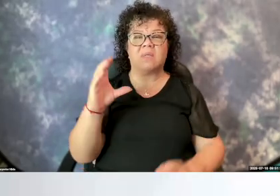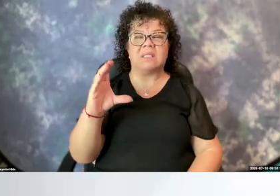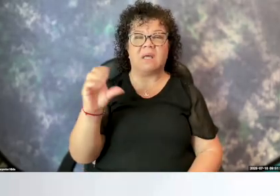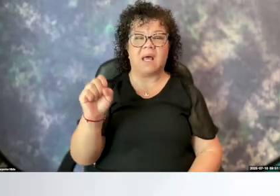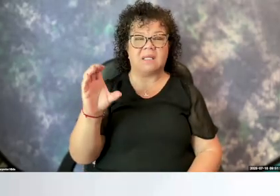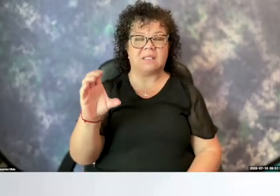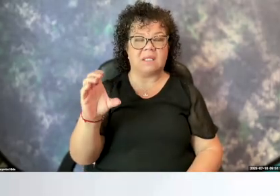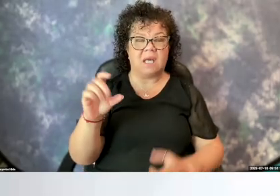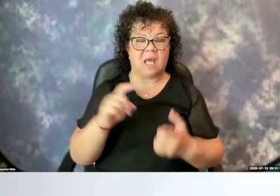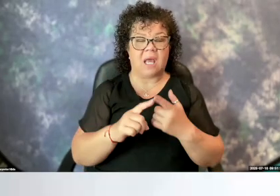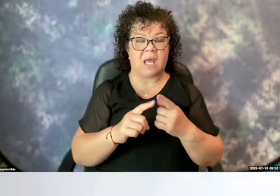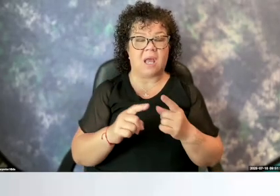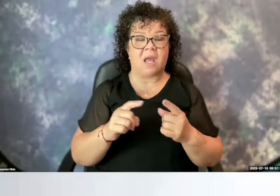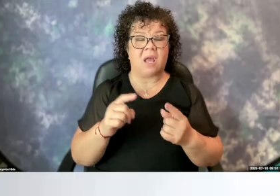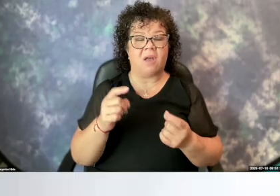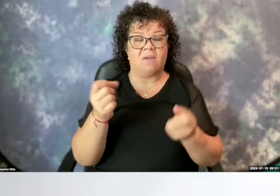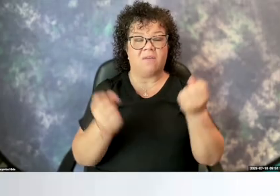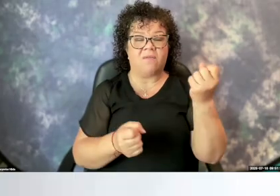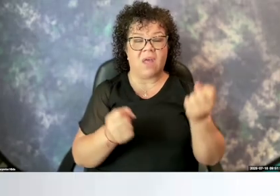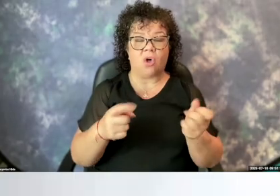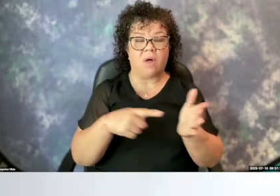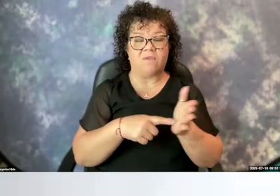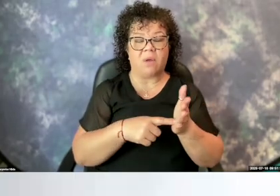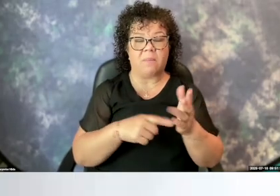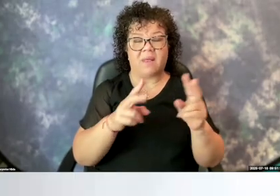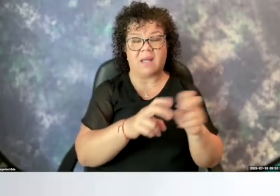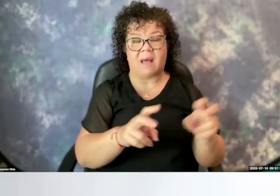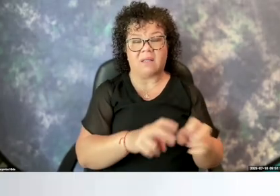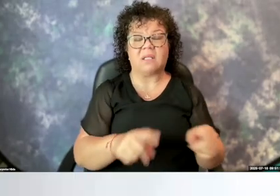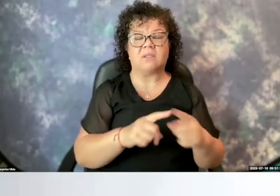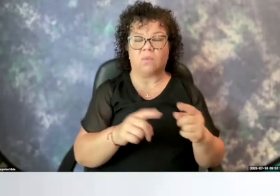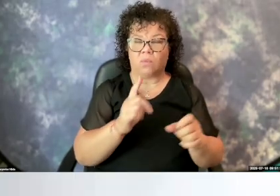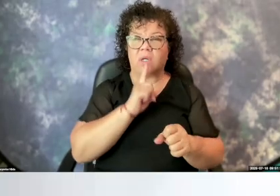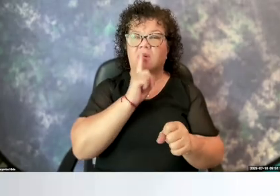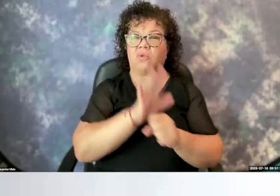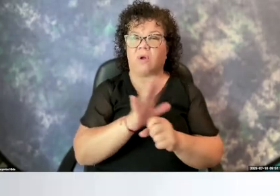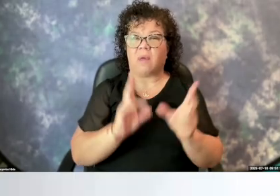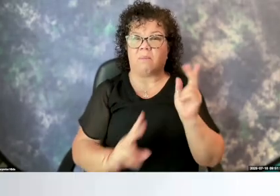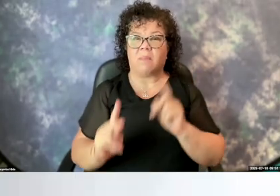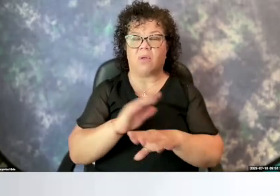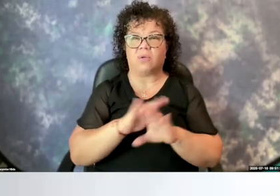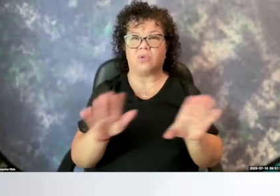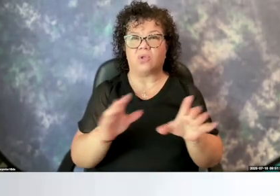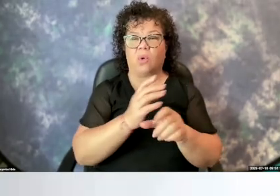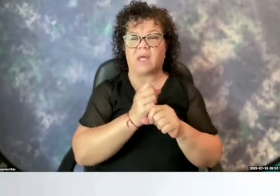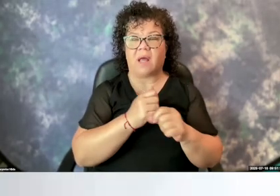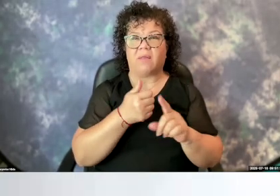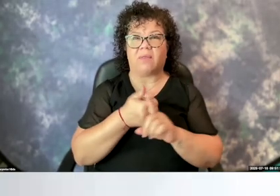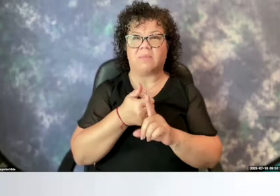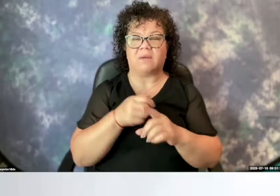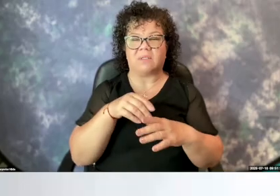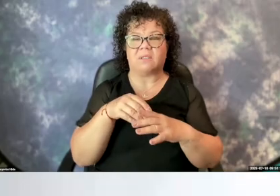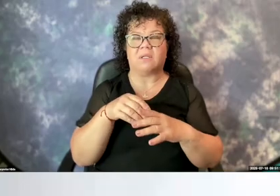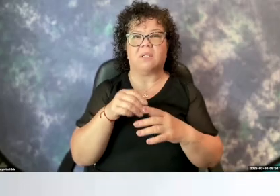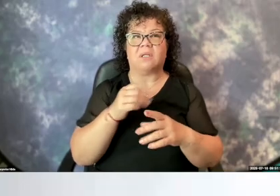the CSC vehicle affordability analysis. We are very conscious of making sure that folks do not get